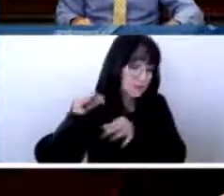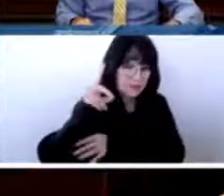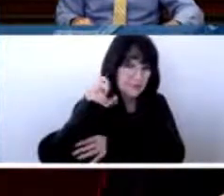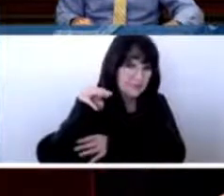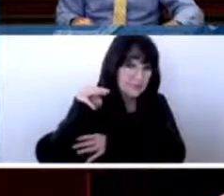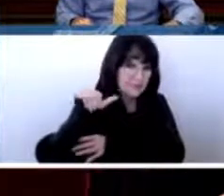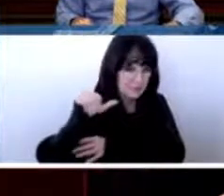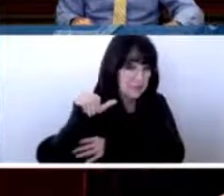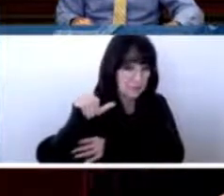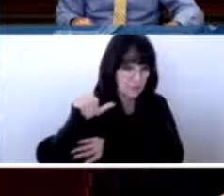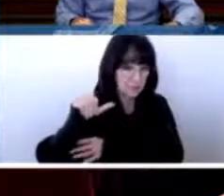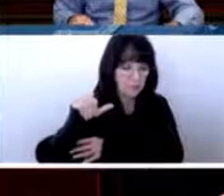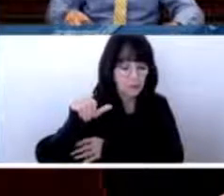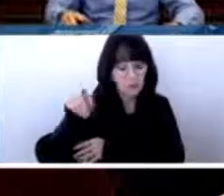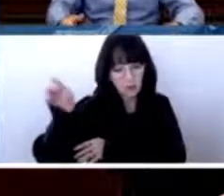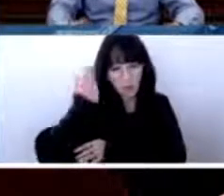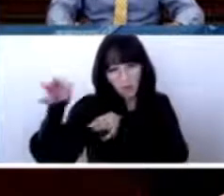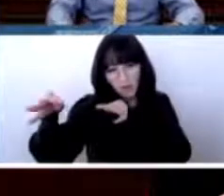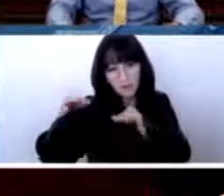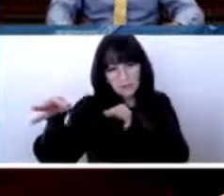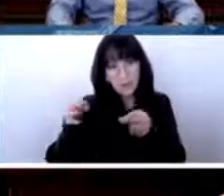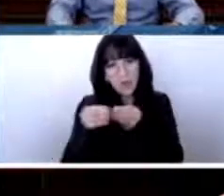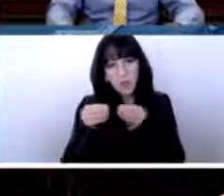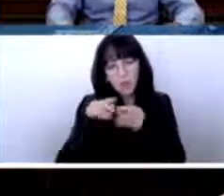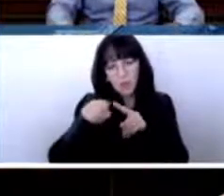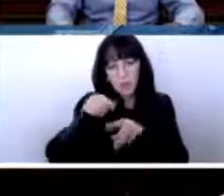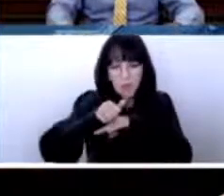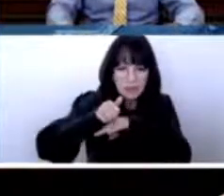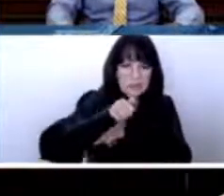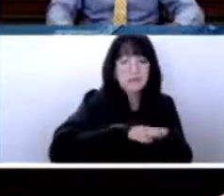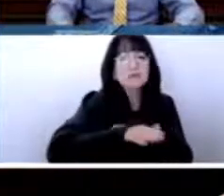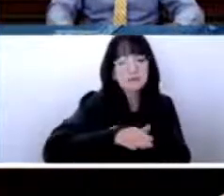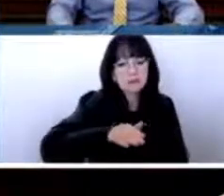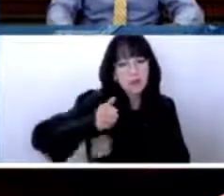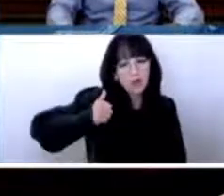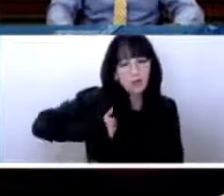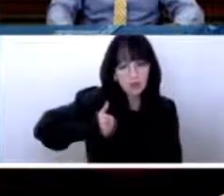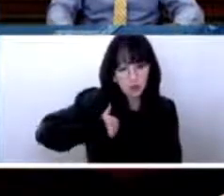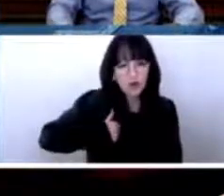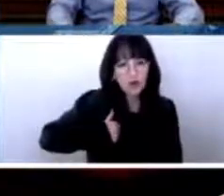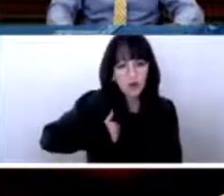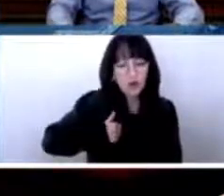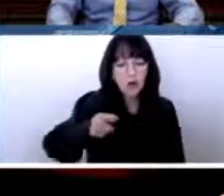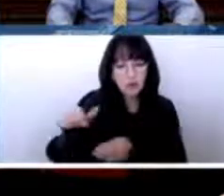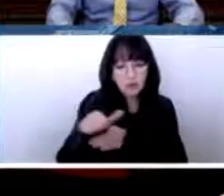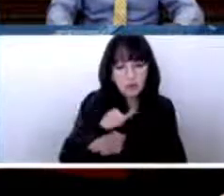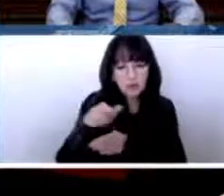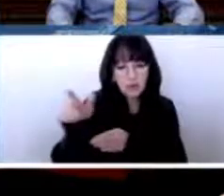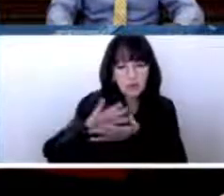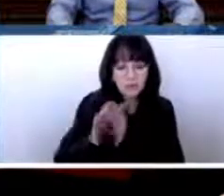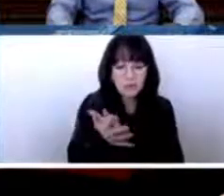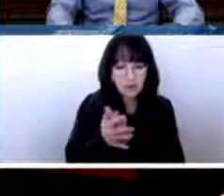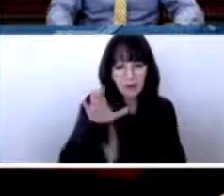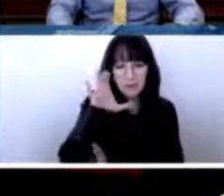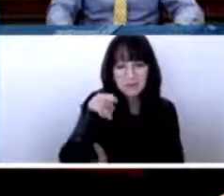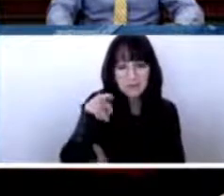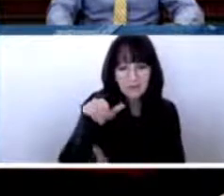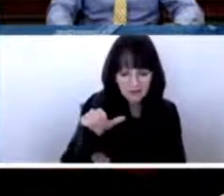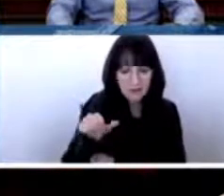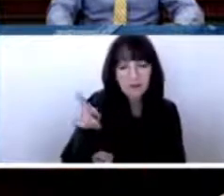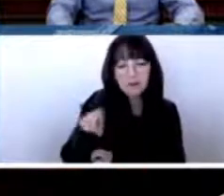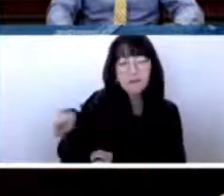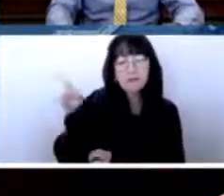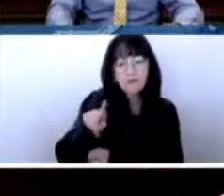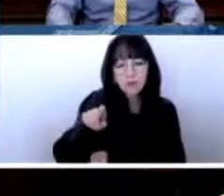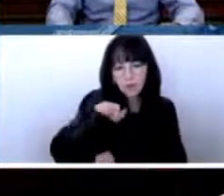working with the National Guard. So we have 100 members of the Guard are in training now to become CNAs to do this work in the